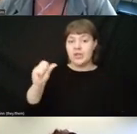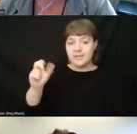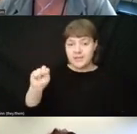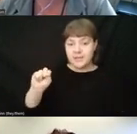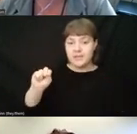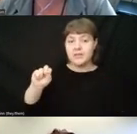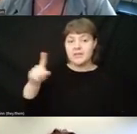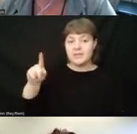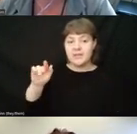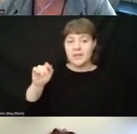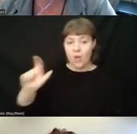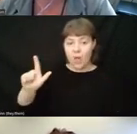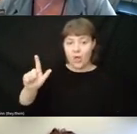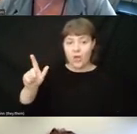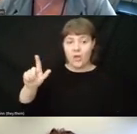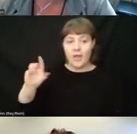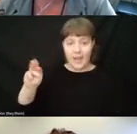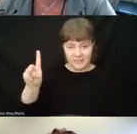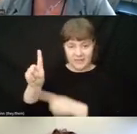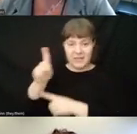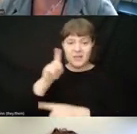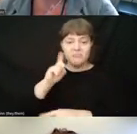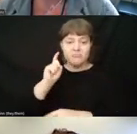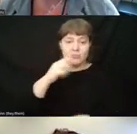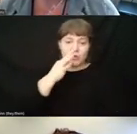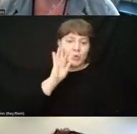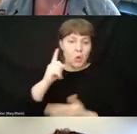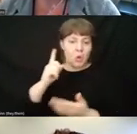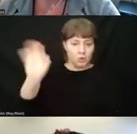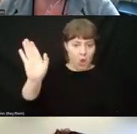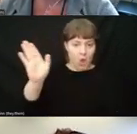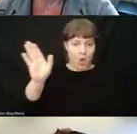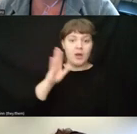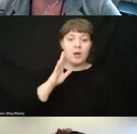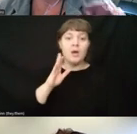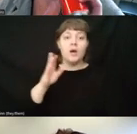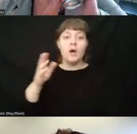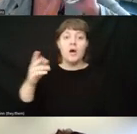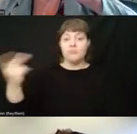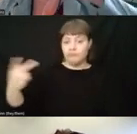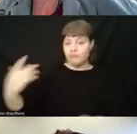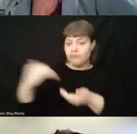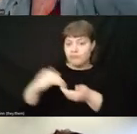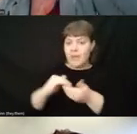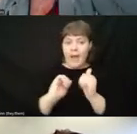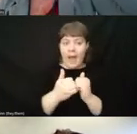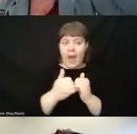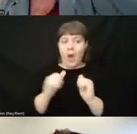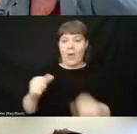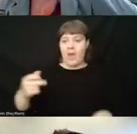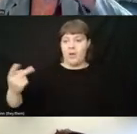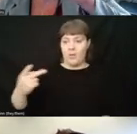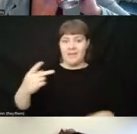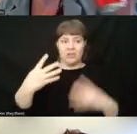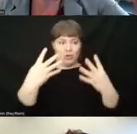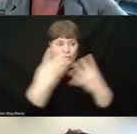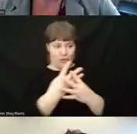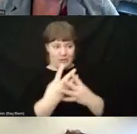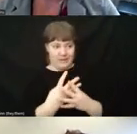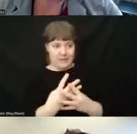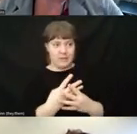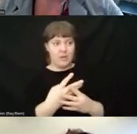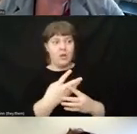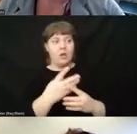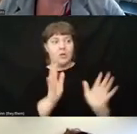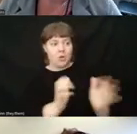soon, in how can we screen and talk to our patients when we first meet them